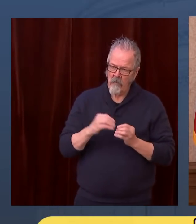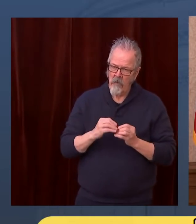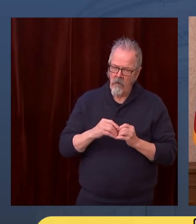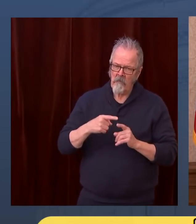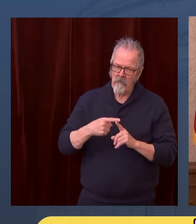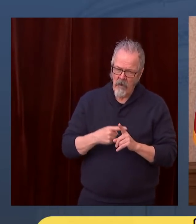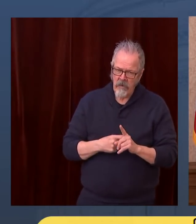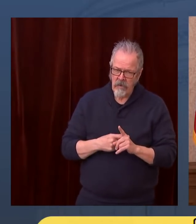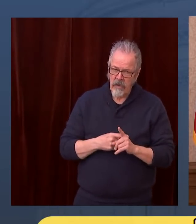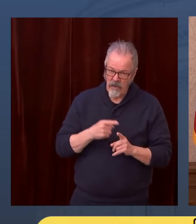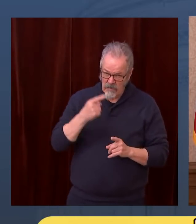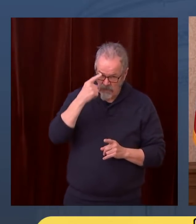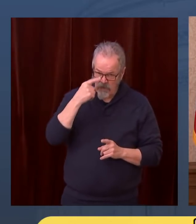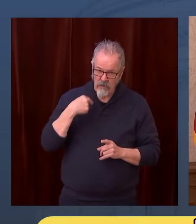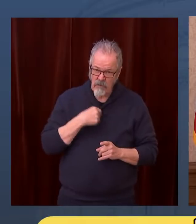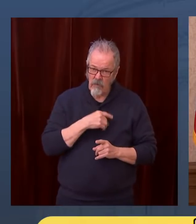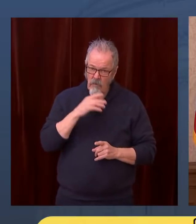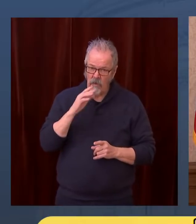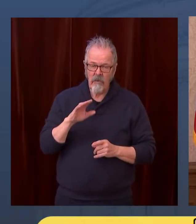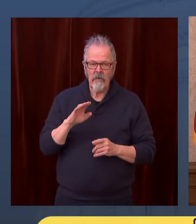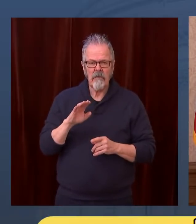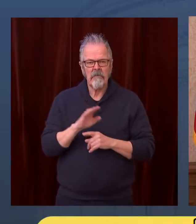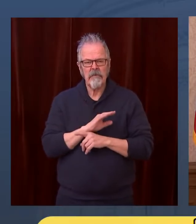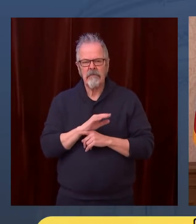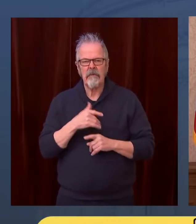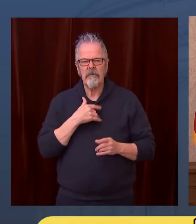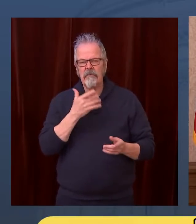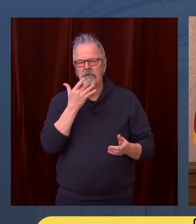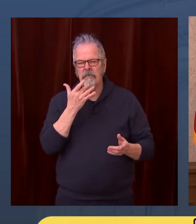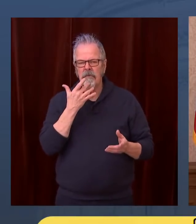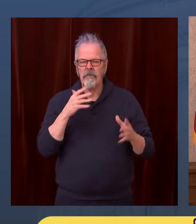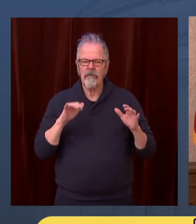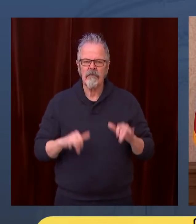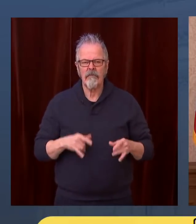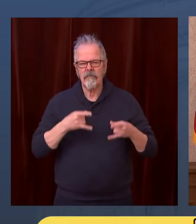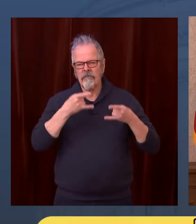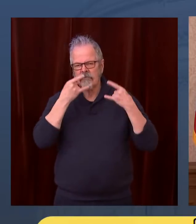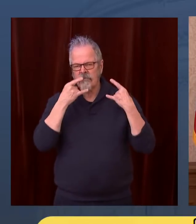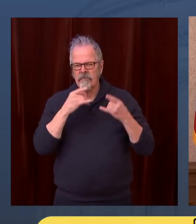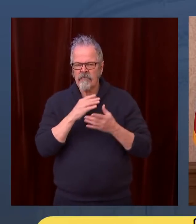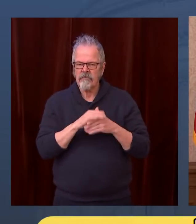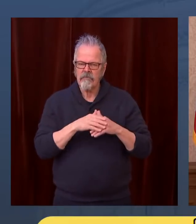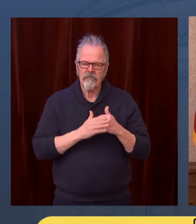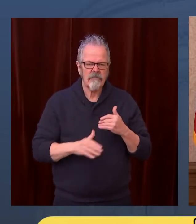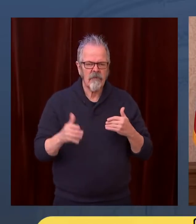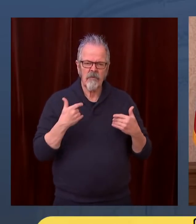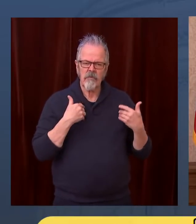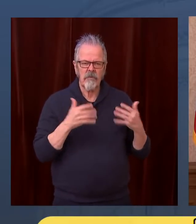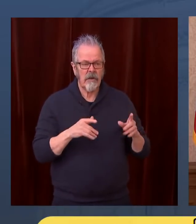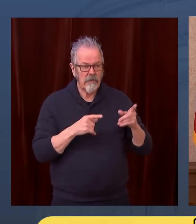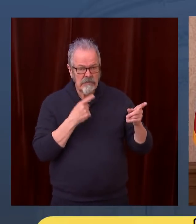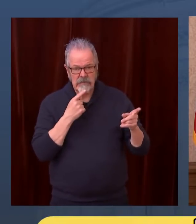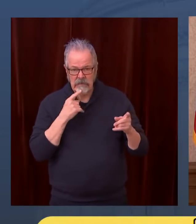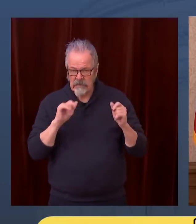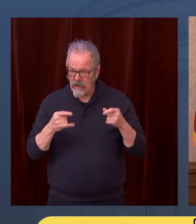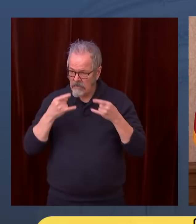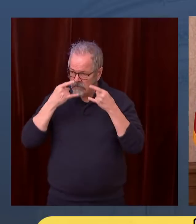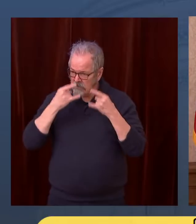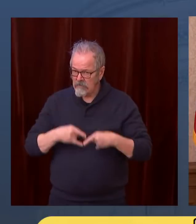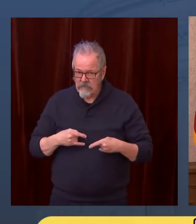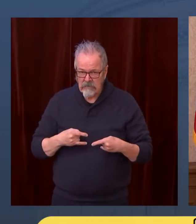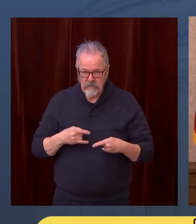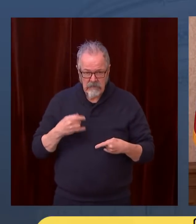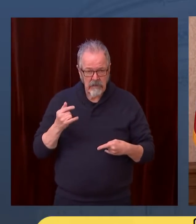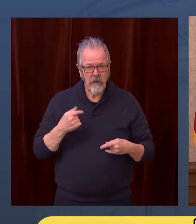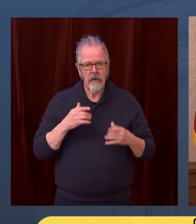create difficulties for businesses that do want to keep their mask mandates in place? And how do you propose they deal with customers who maybe say, hey, the governor lifted